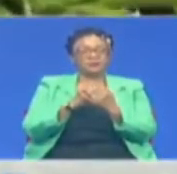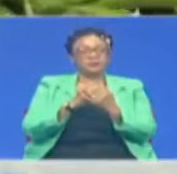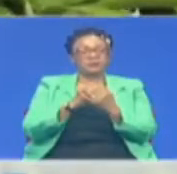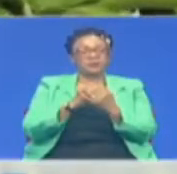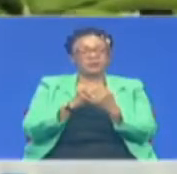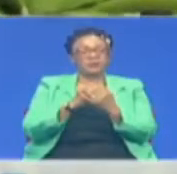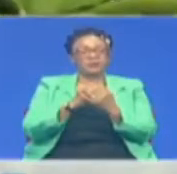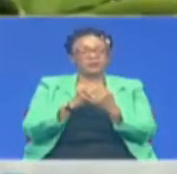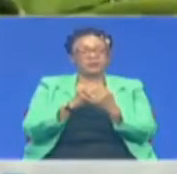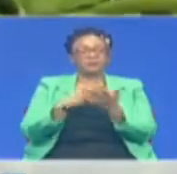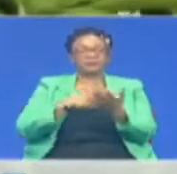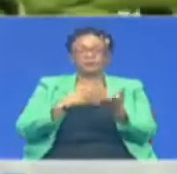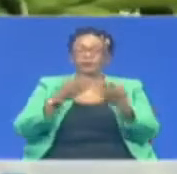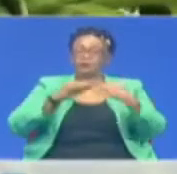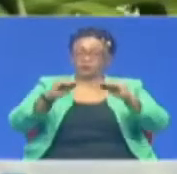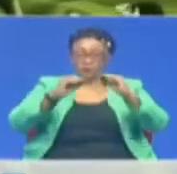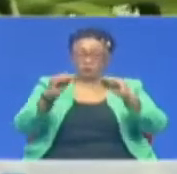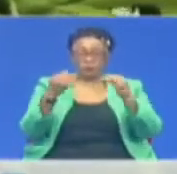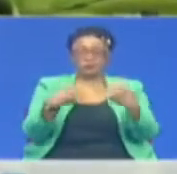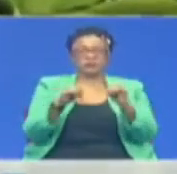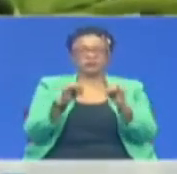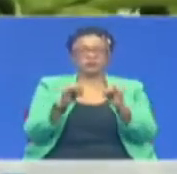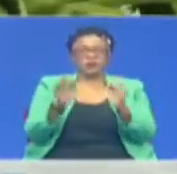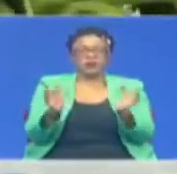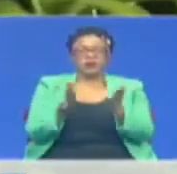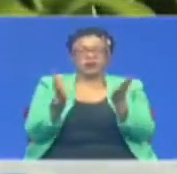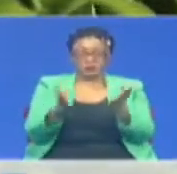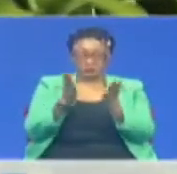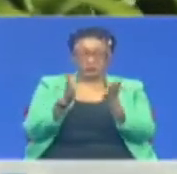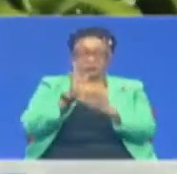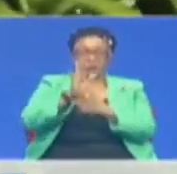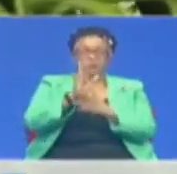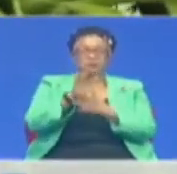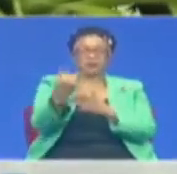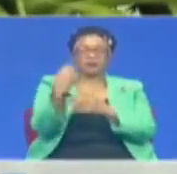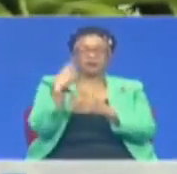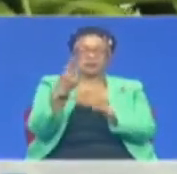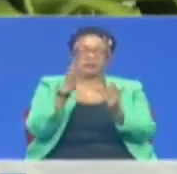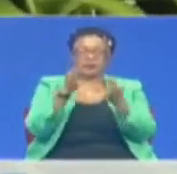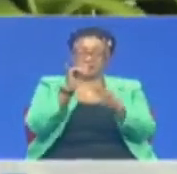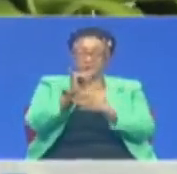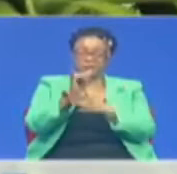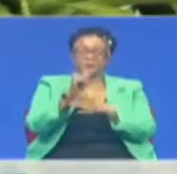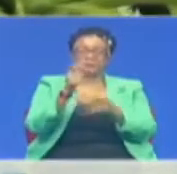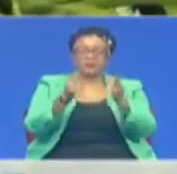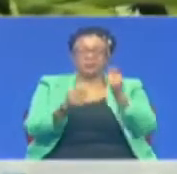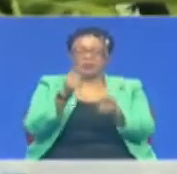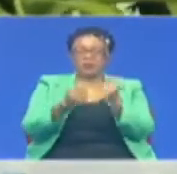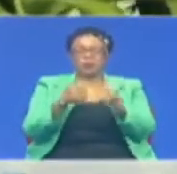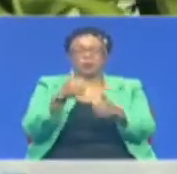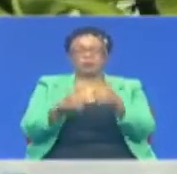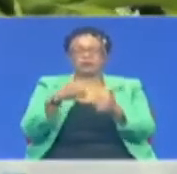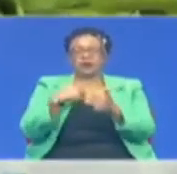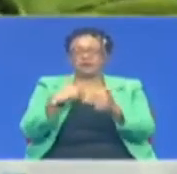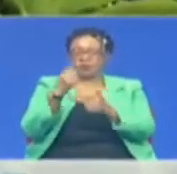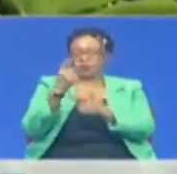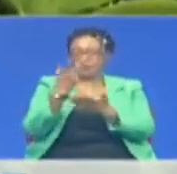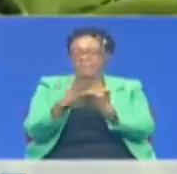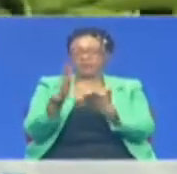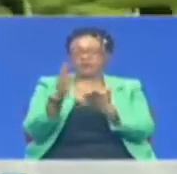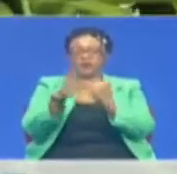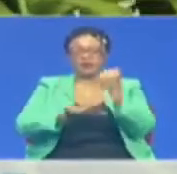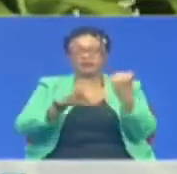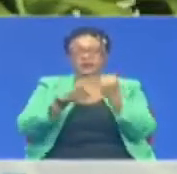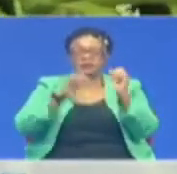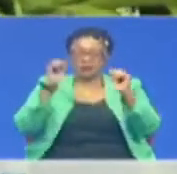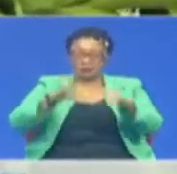In our training here, we are trying to encourage them to mix and mingle and see if the milk which is excess in one part of the country actually reaches the other